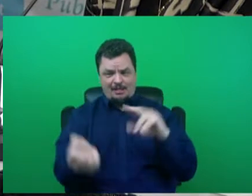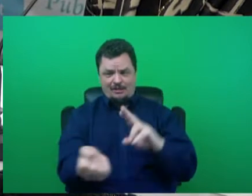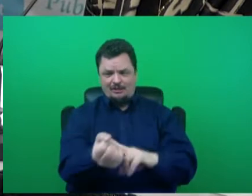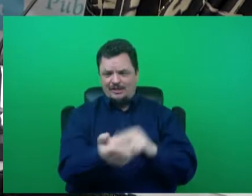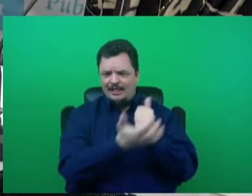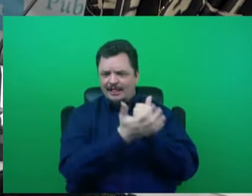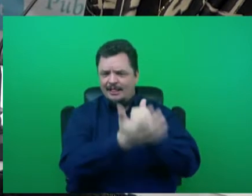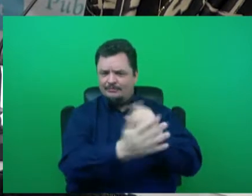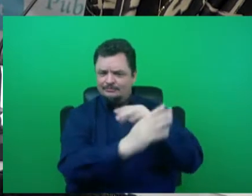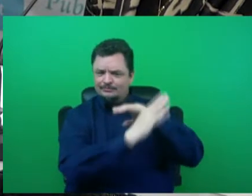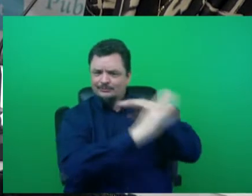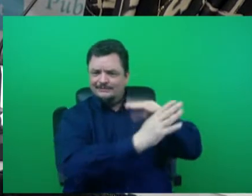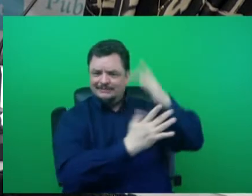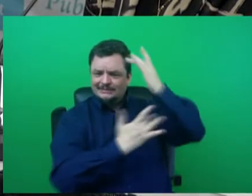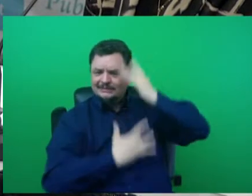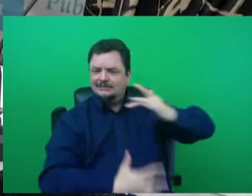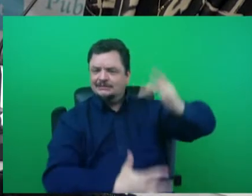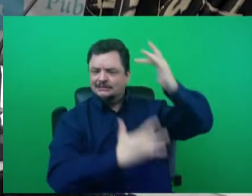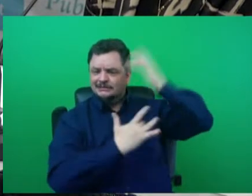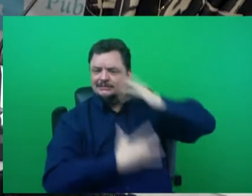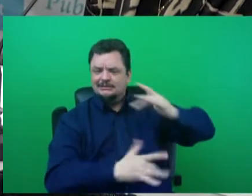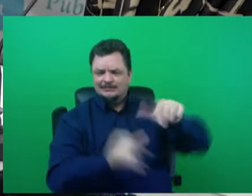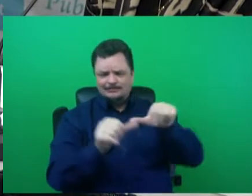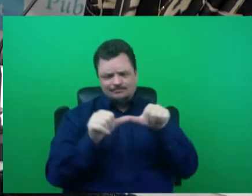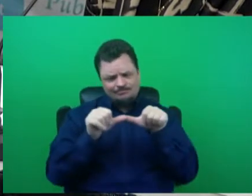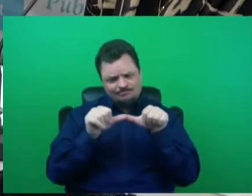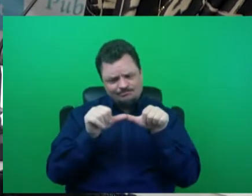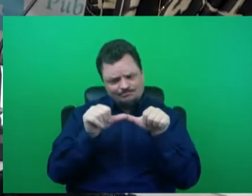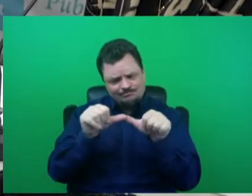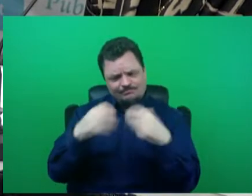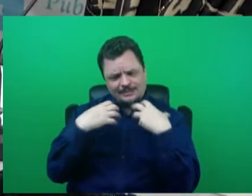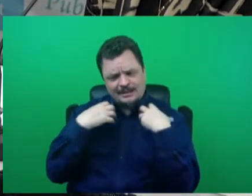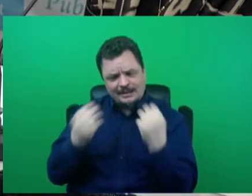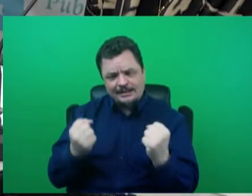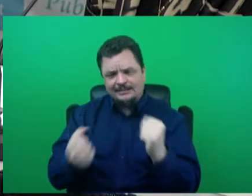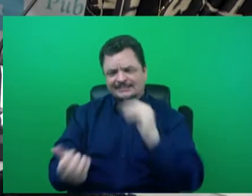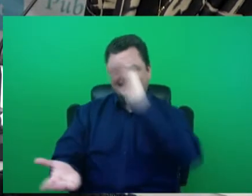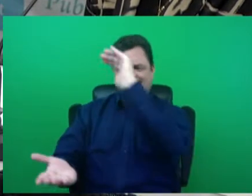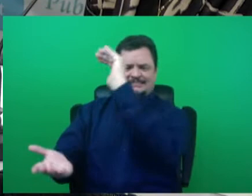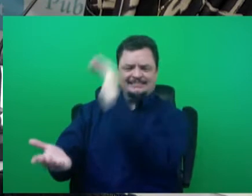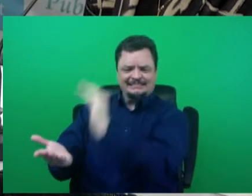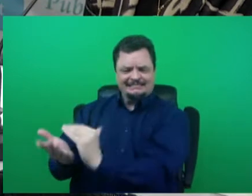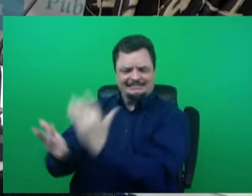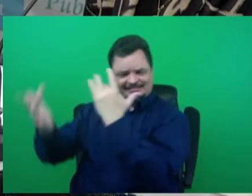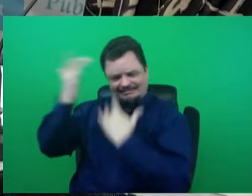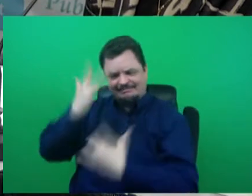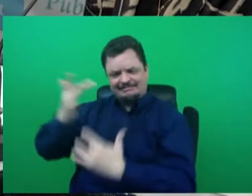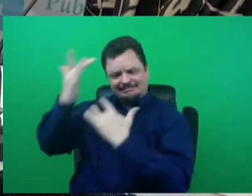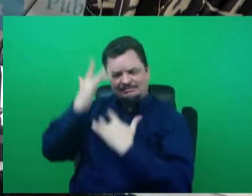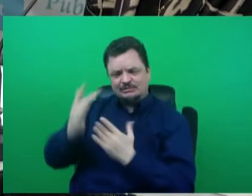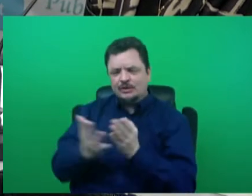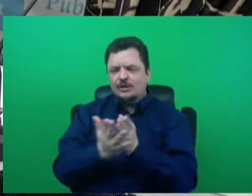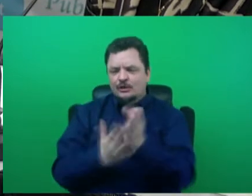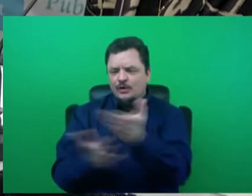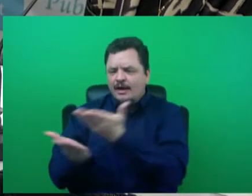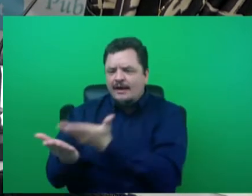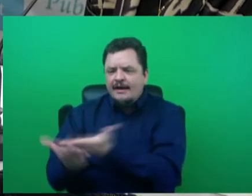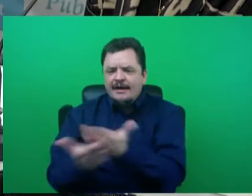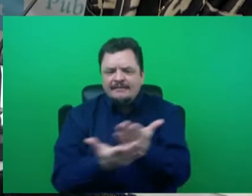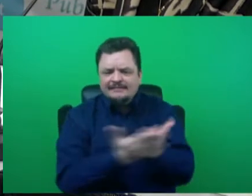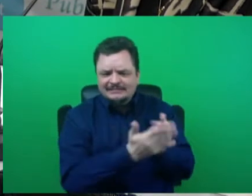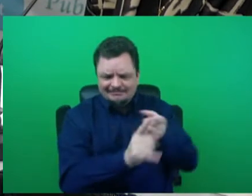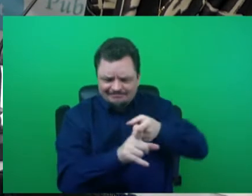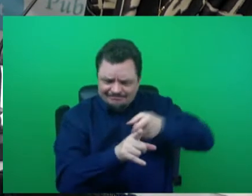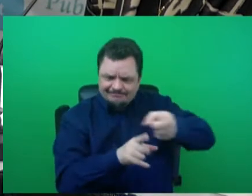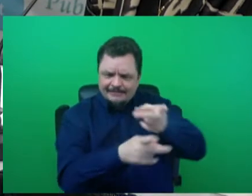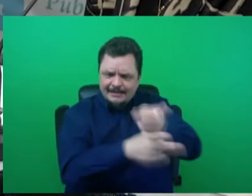health risks at the population level through evidence-based care and education, and whereas public health nurses serve in